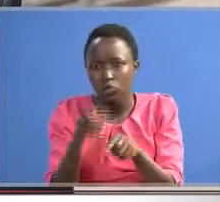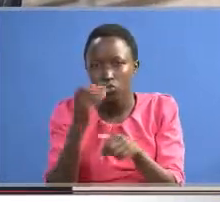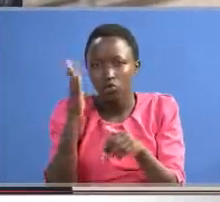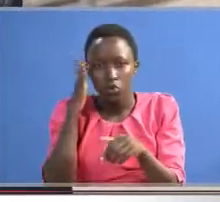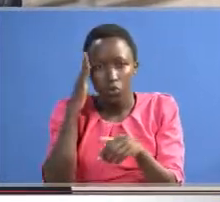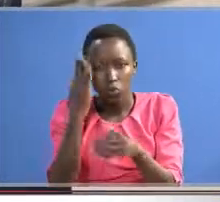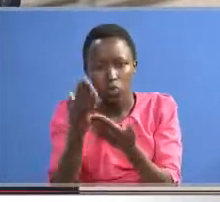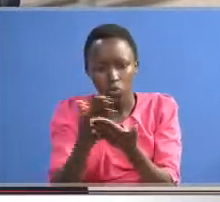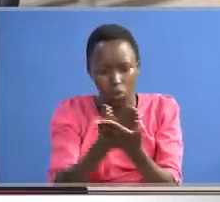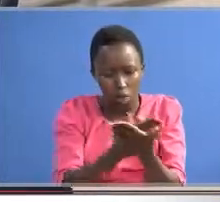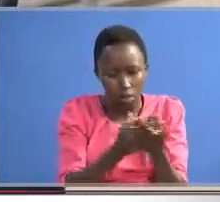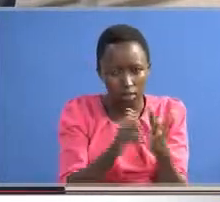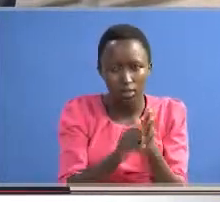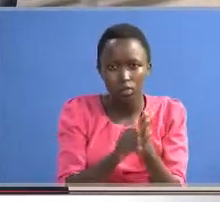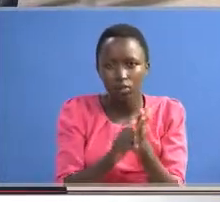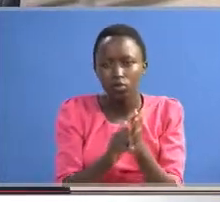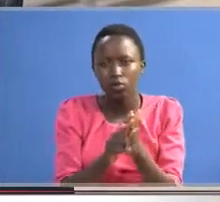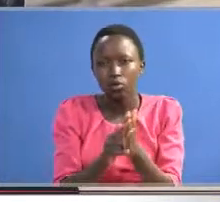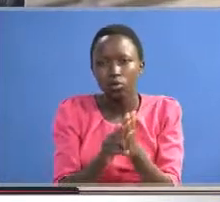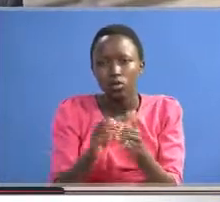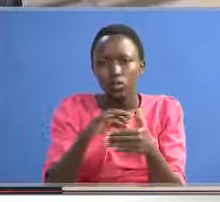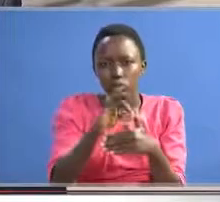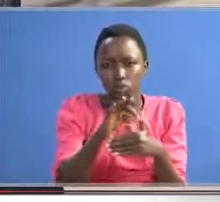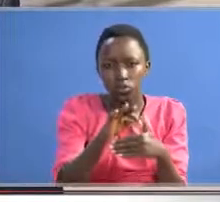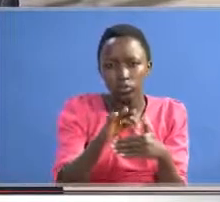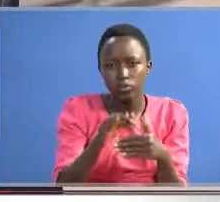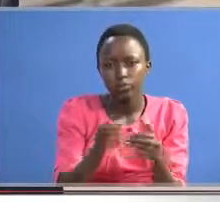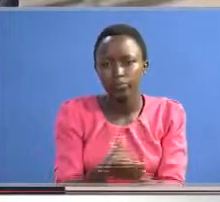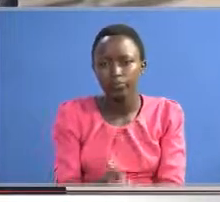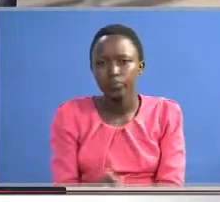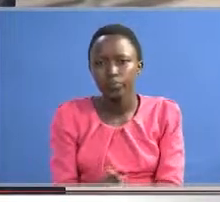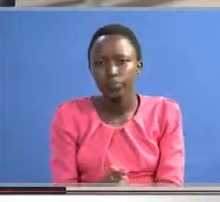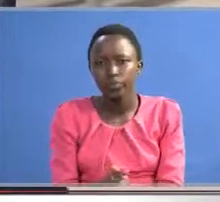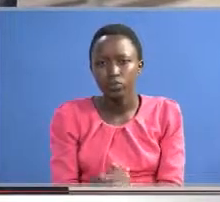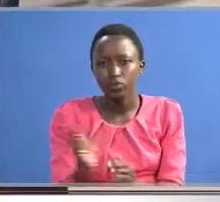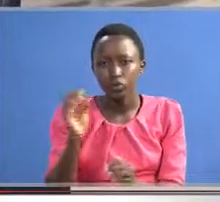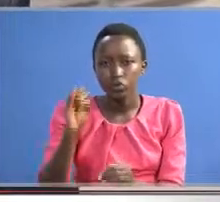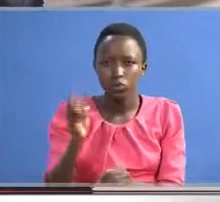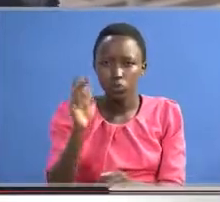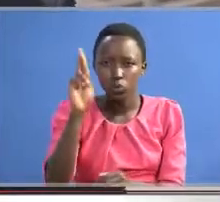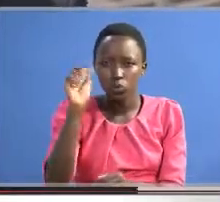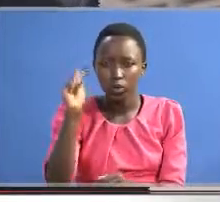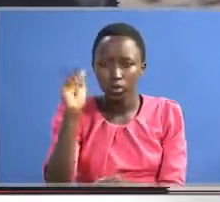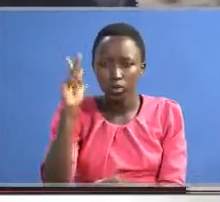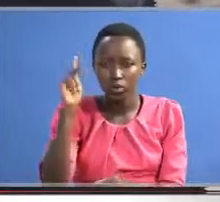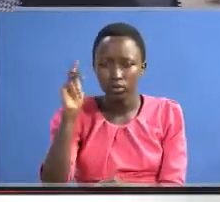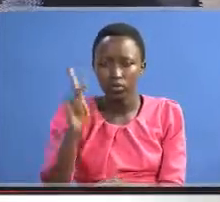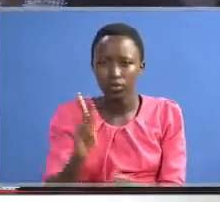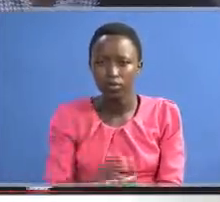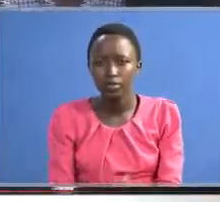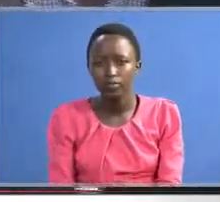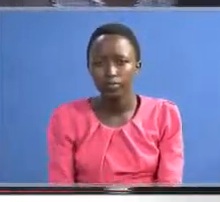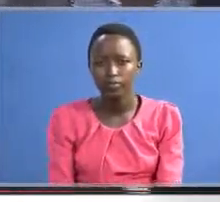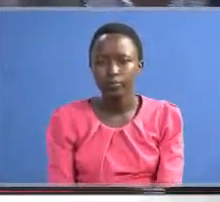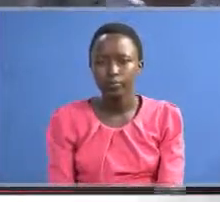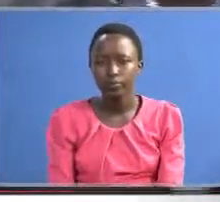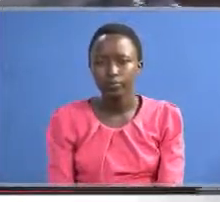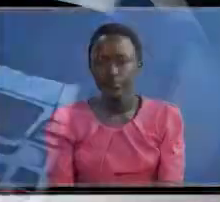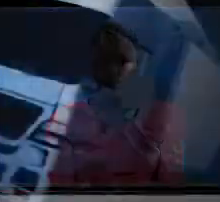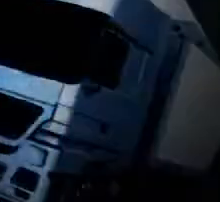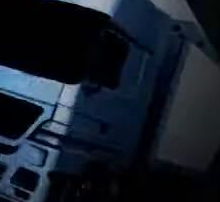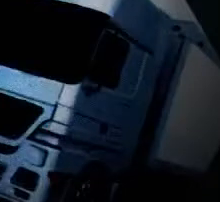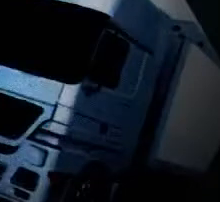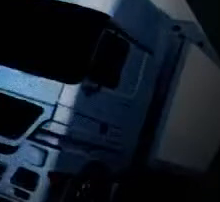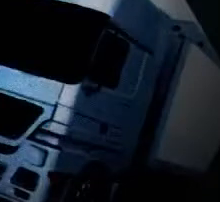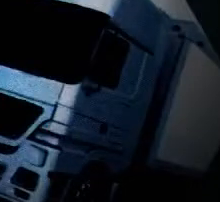authentication of documents and the recovery of stolen motor vehicles. Samson Jura, KUTV, Nairobi.